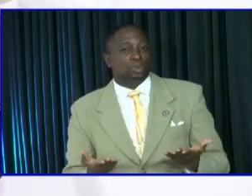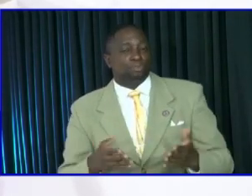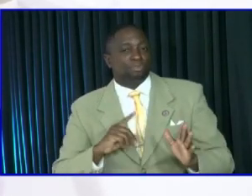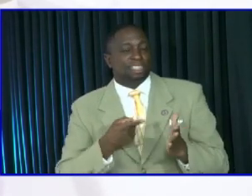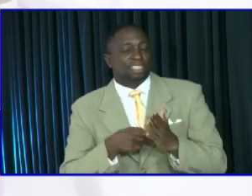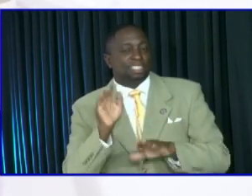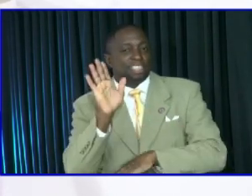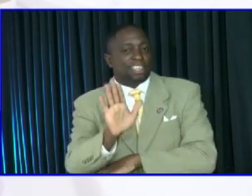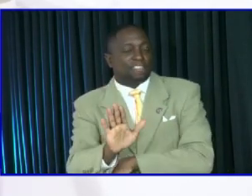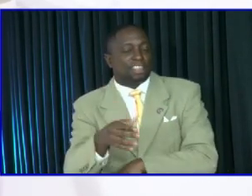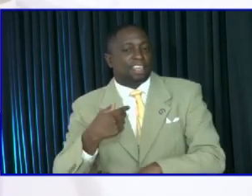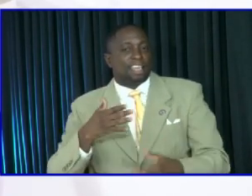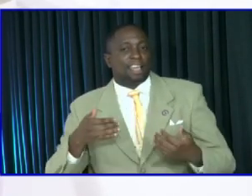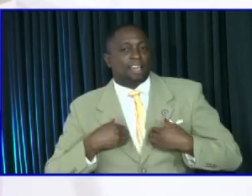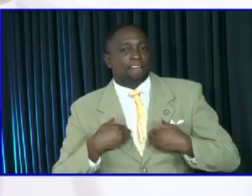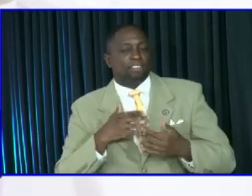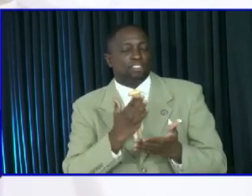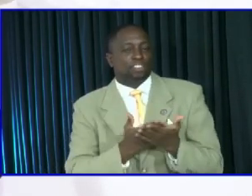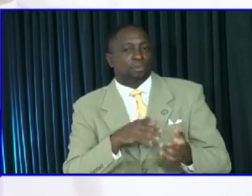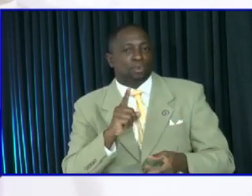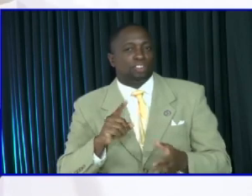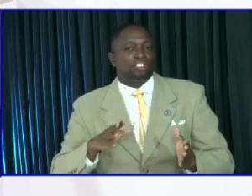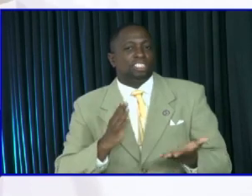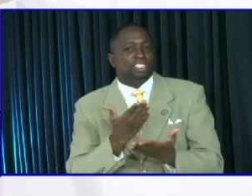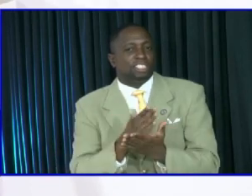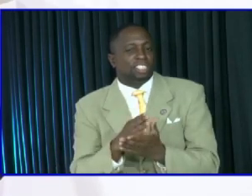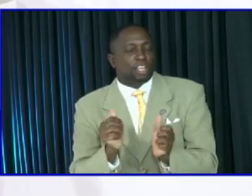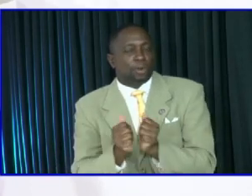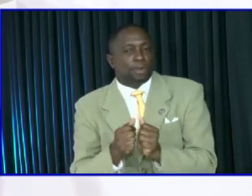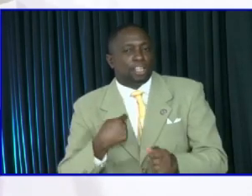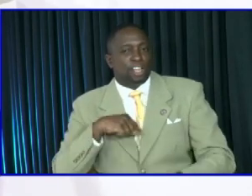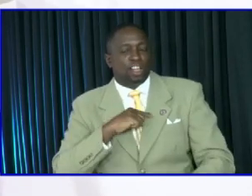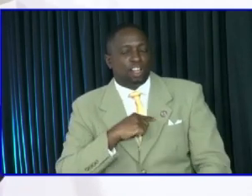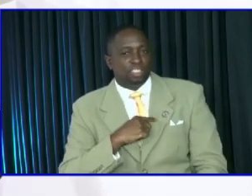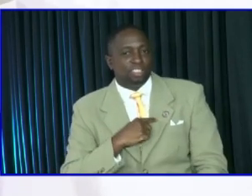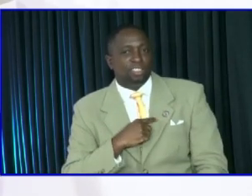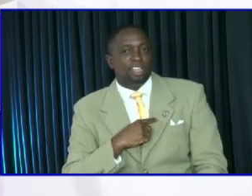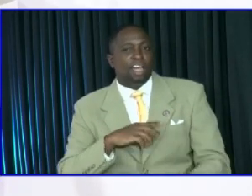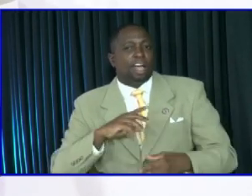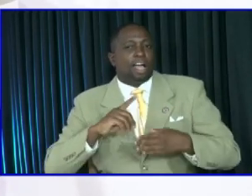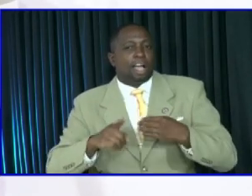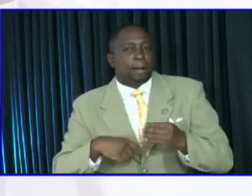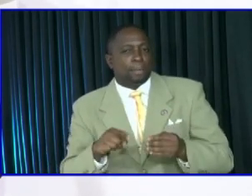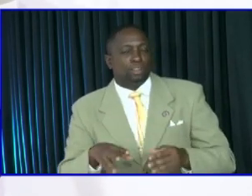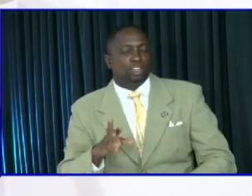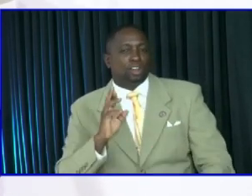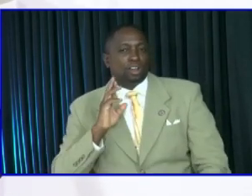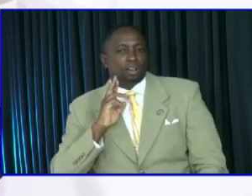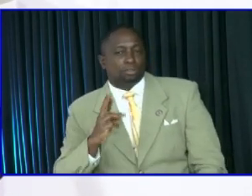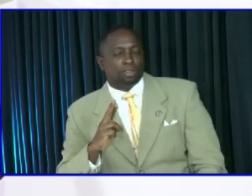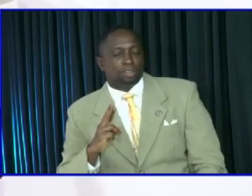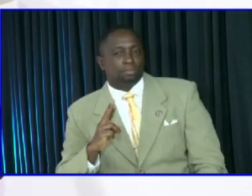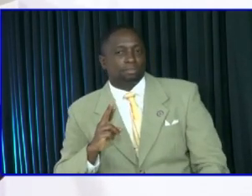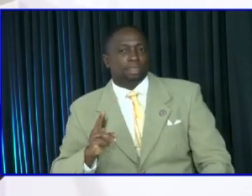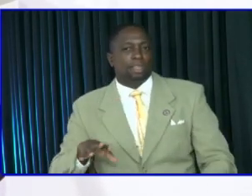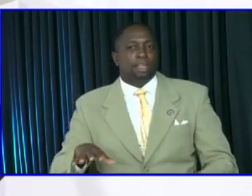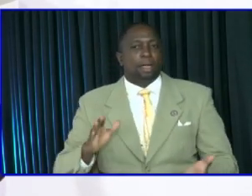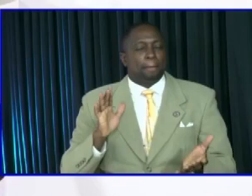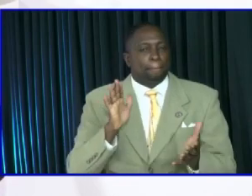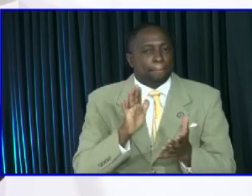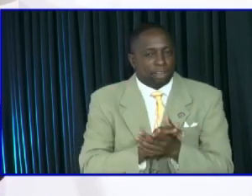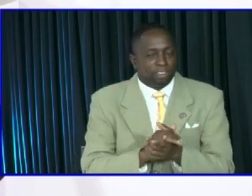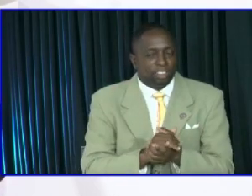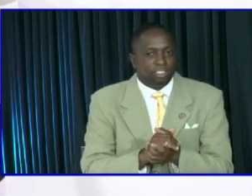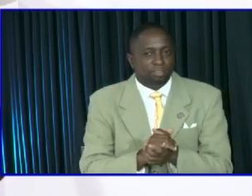to share with us her own experience in her own marriage as much as she possibly can. And we have with us in